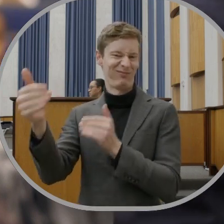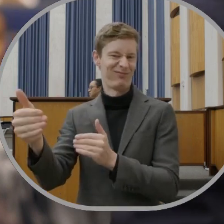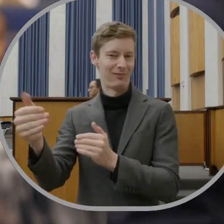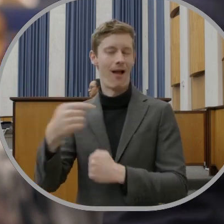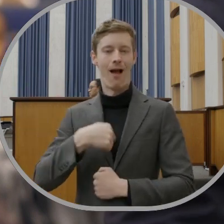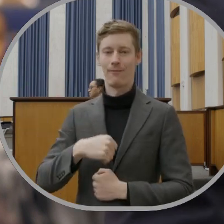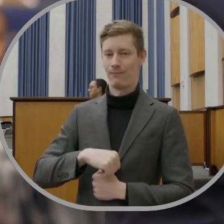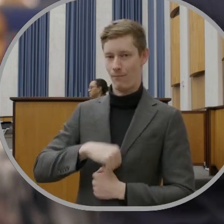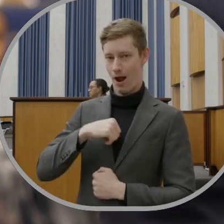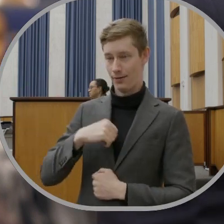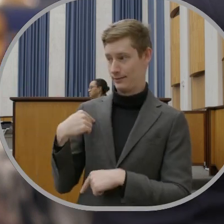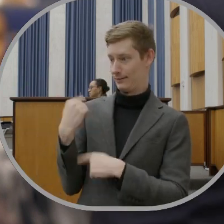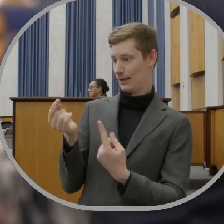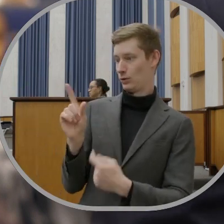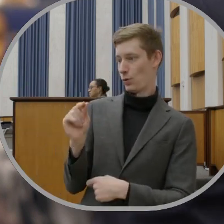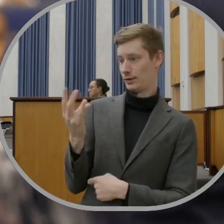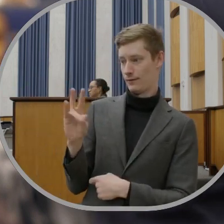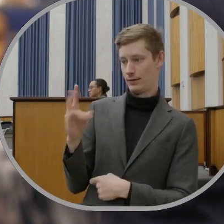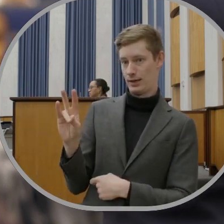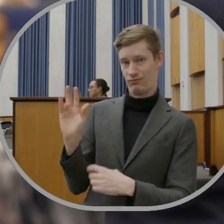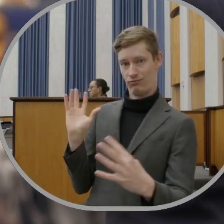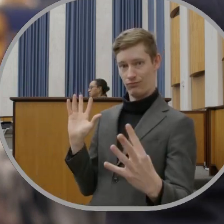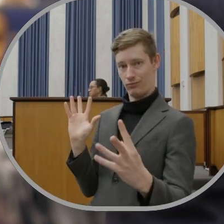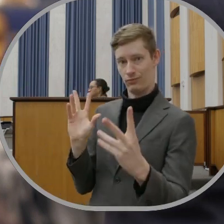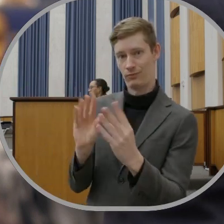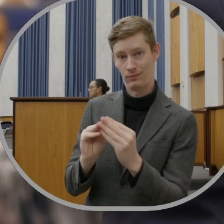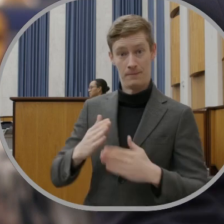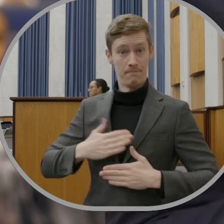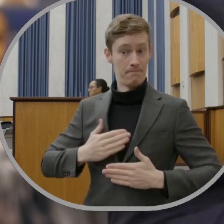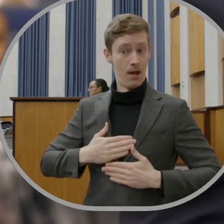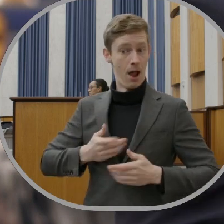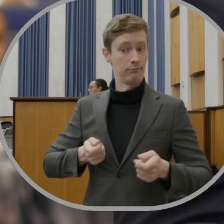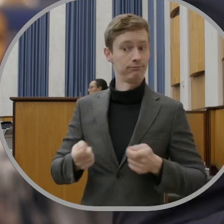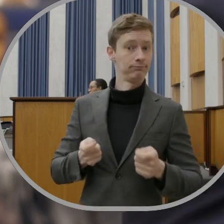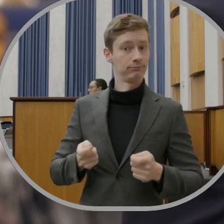total, since 2017, my administration has dedicated over